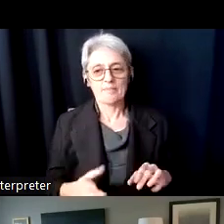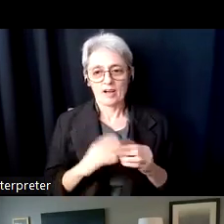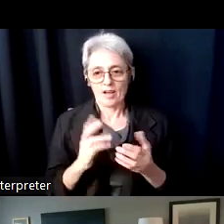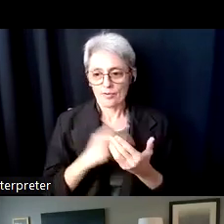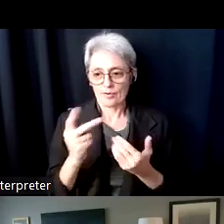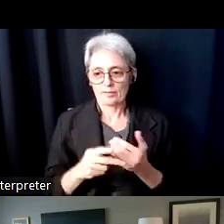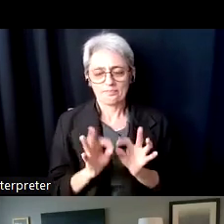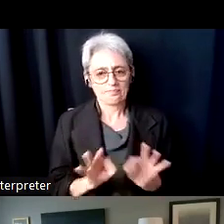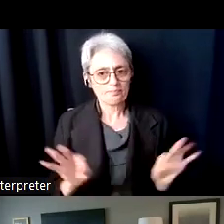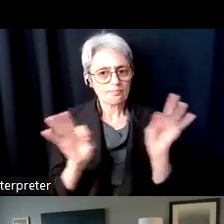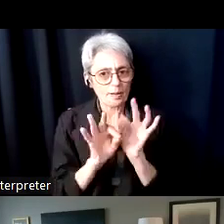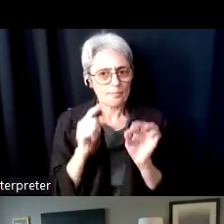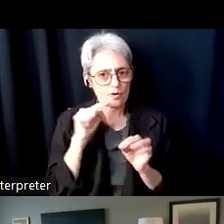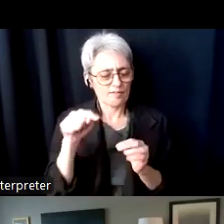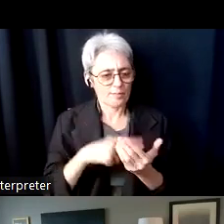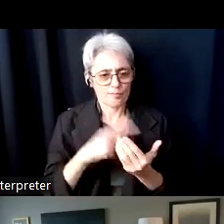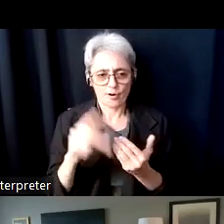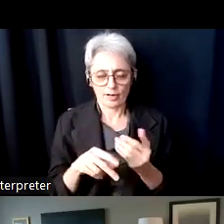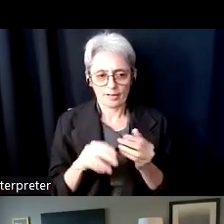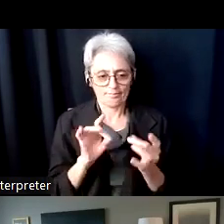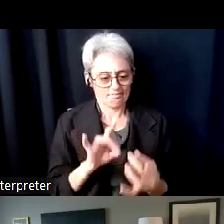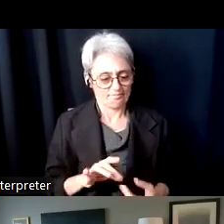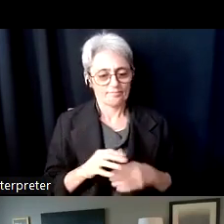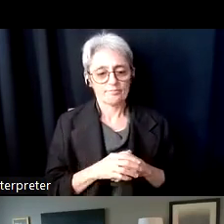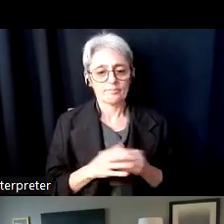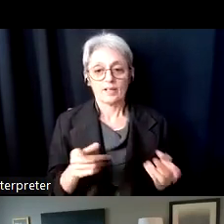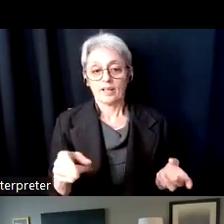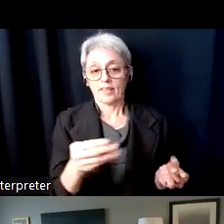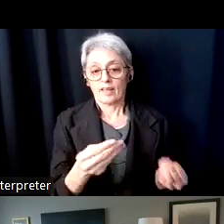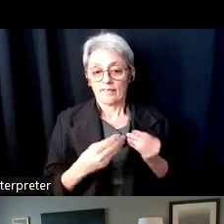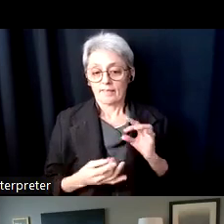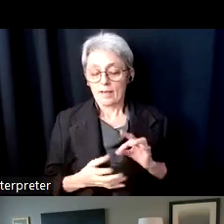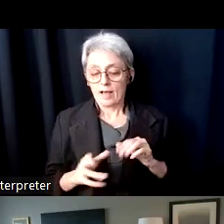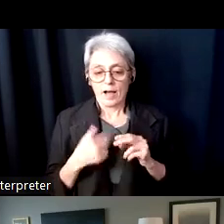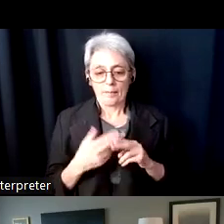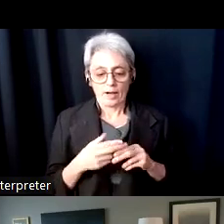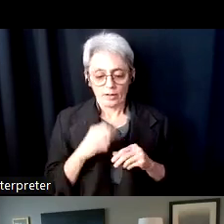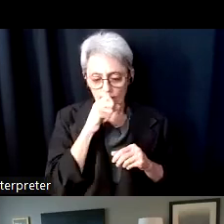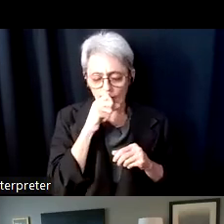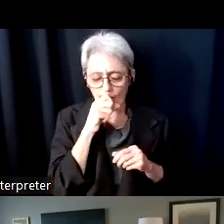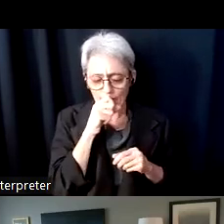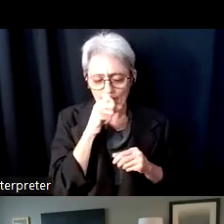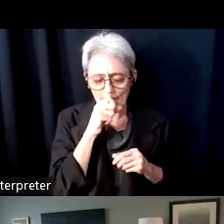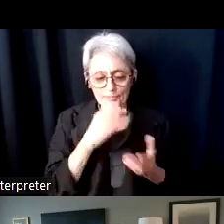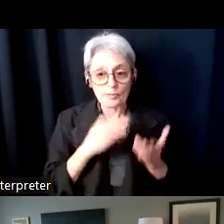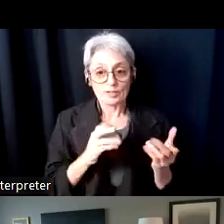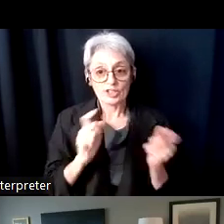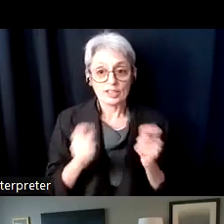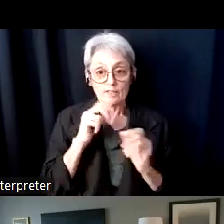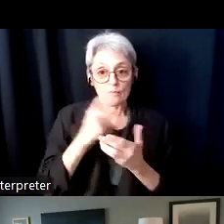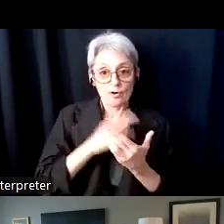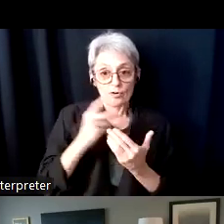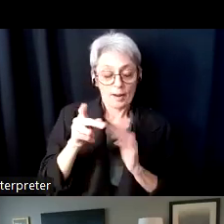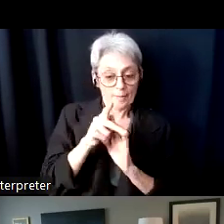to the program. So they provide feedback to us on proposed changes to program policies, to the contracts